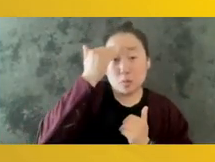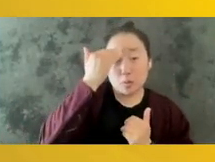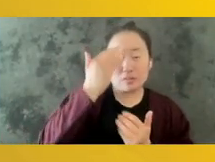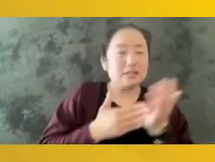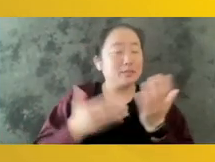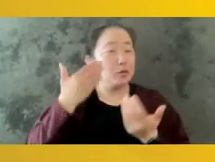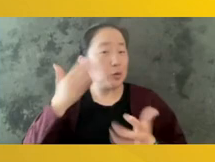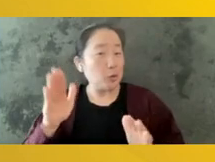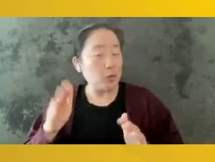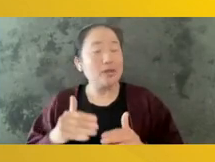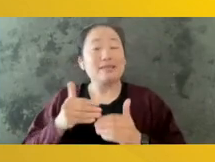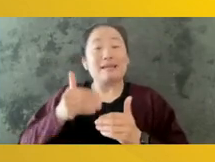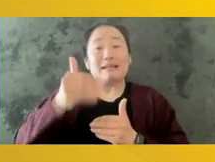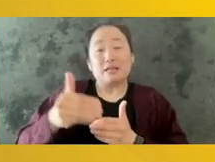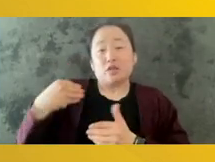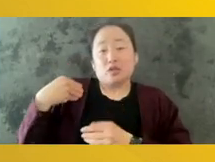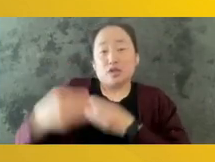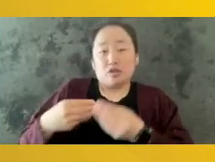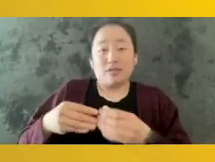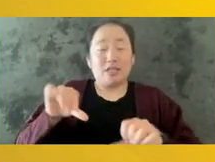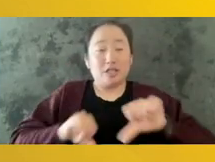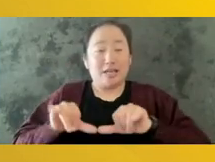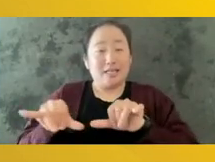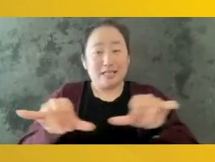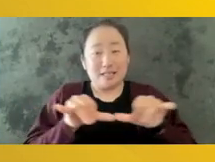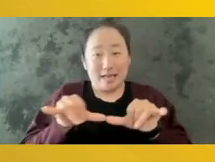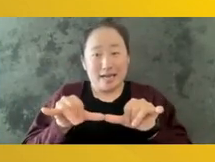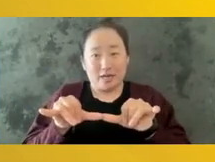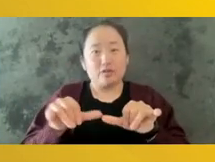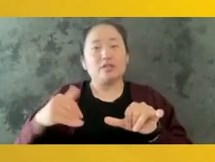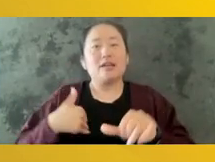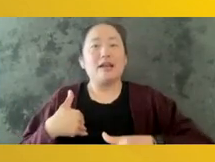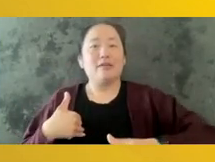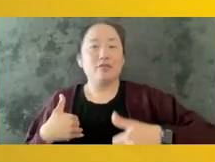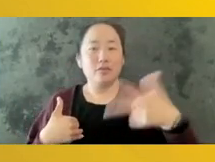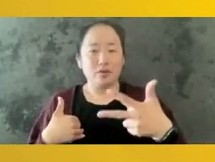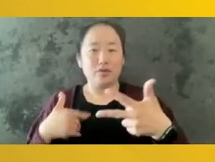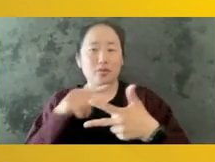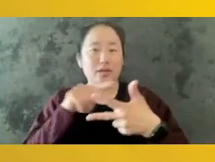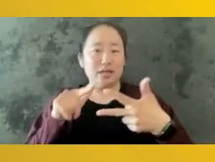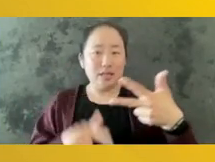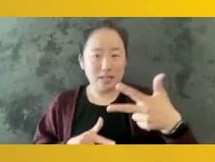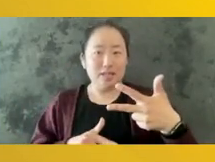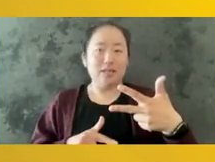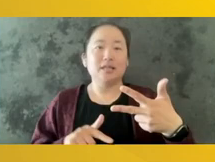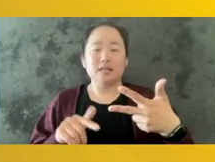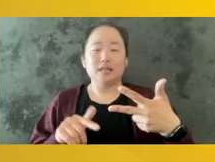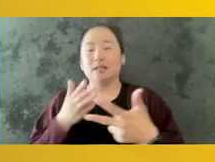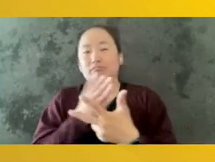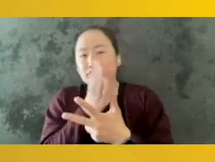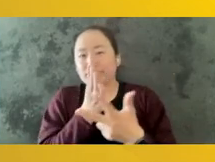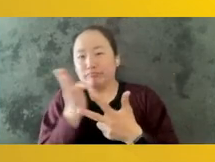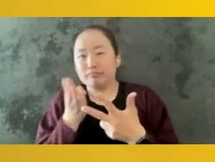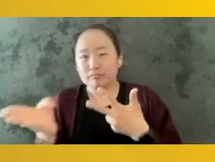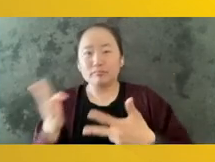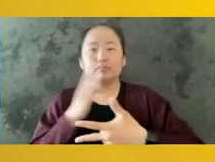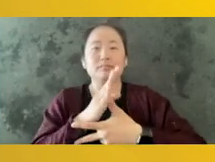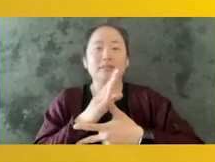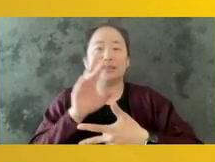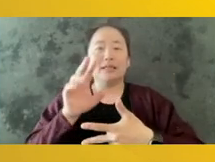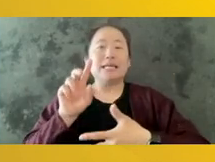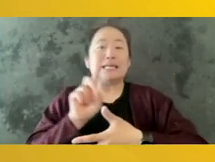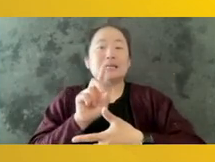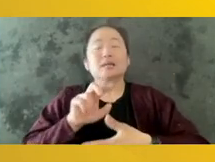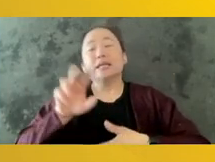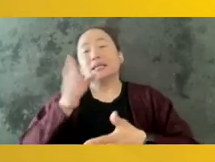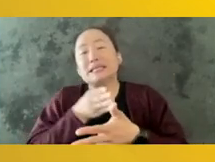three dimensions, which are the disciplinary core ideas, the cross-cutting concepts, and the science and engineering